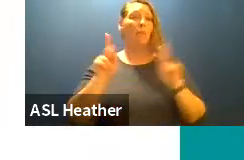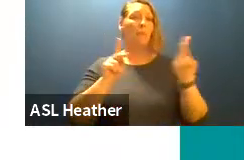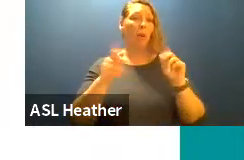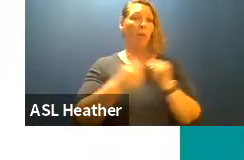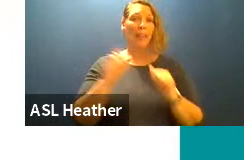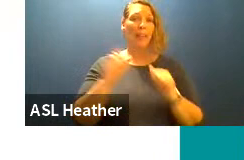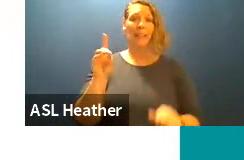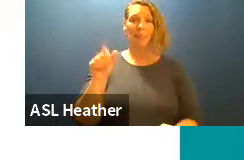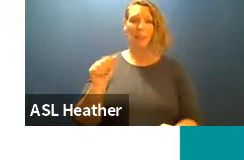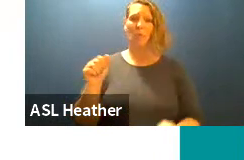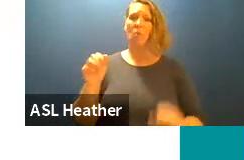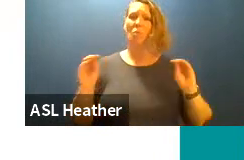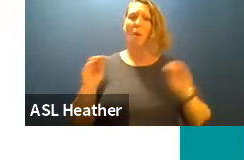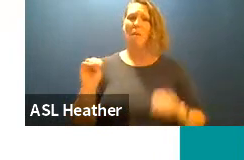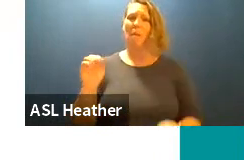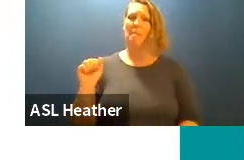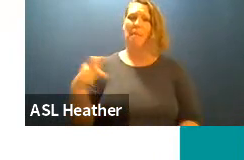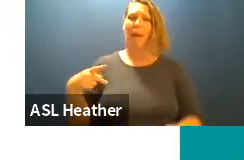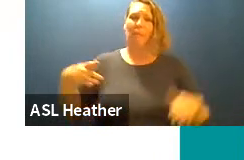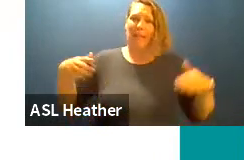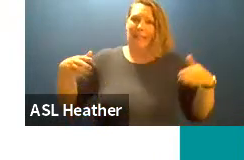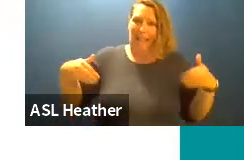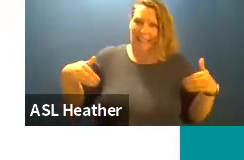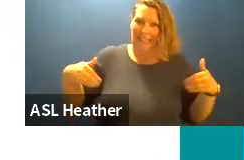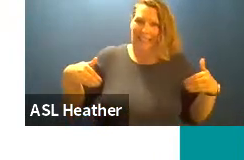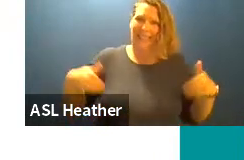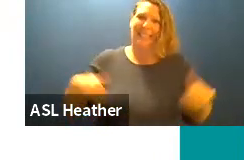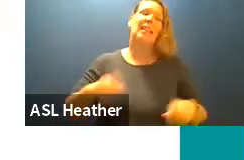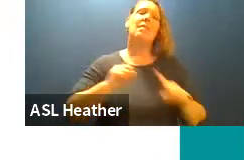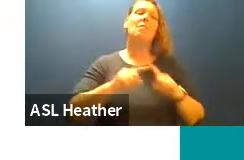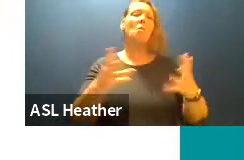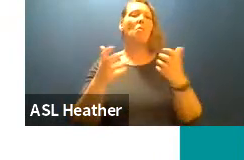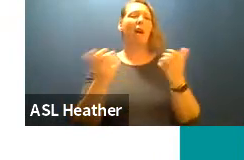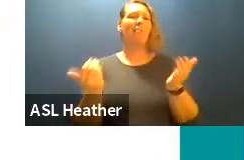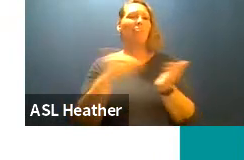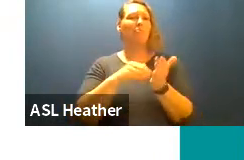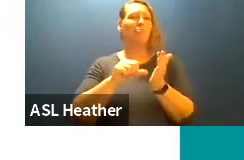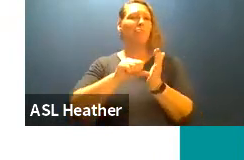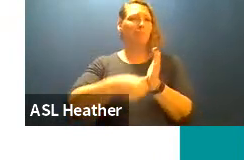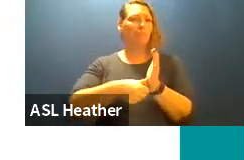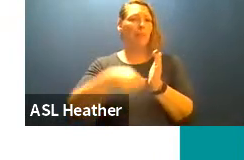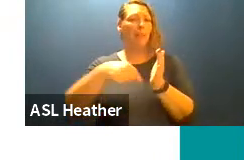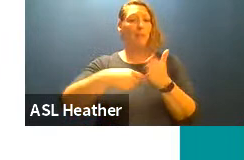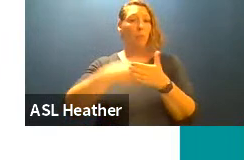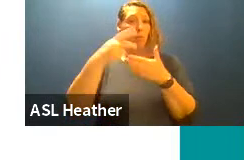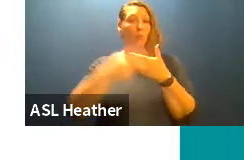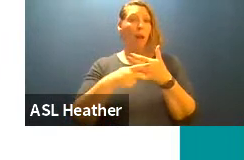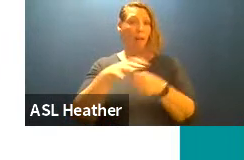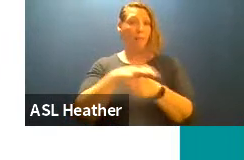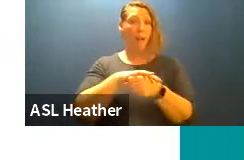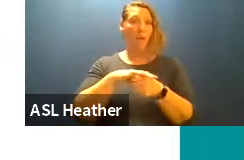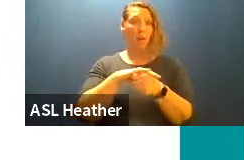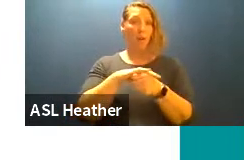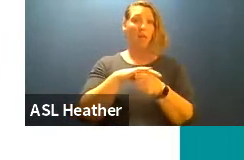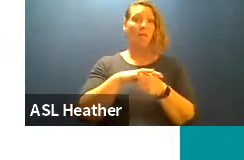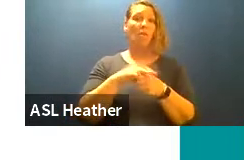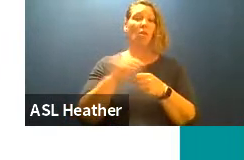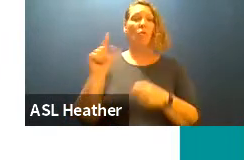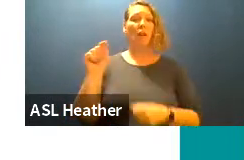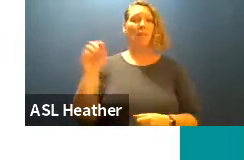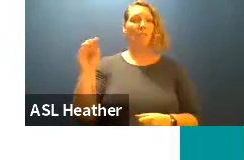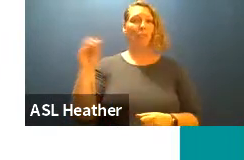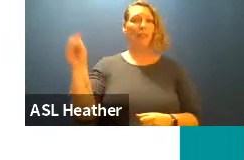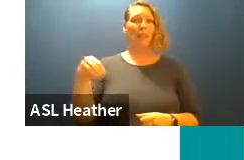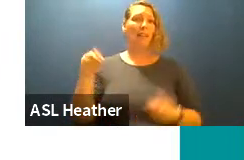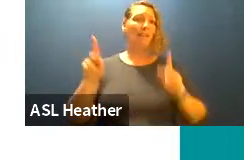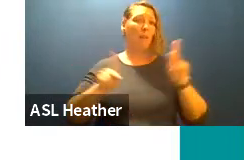Now we haven't mapped this out yet, but just wanted to reemphasize that in our program area, 20% of